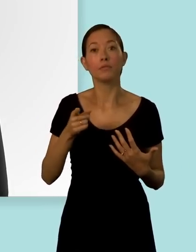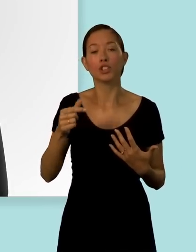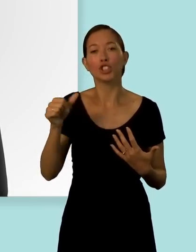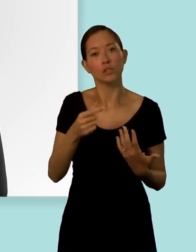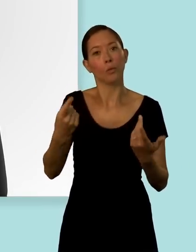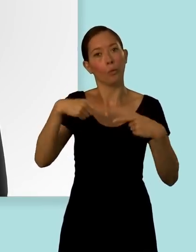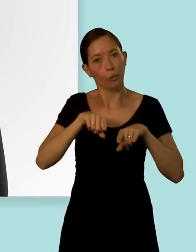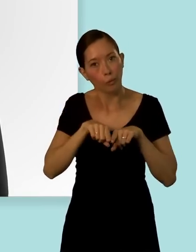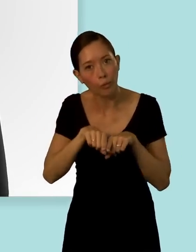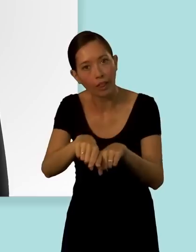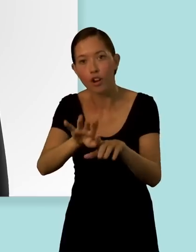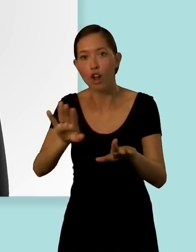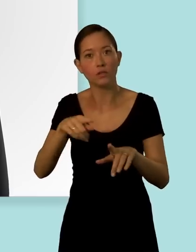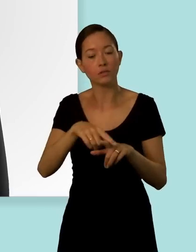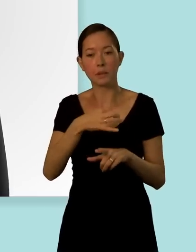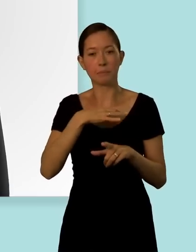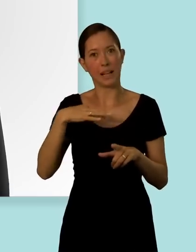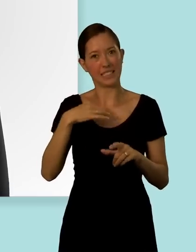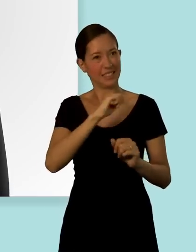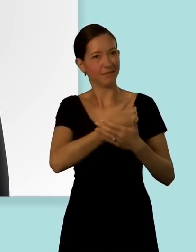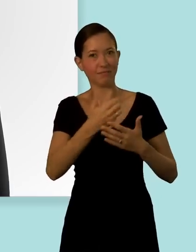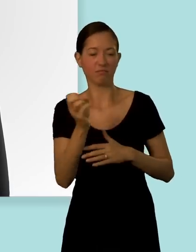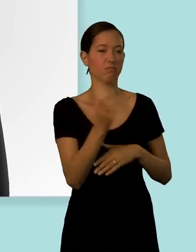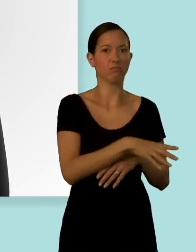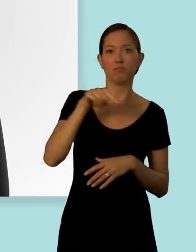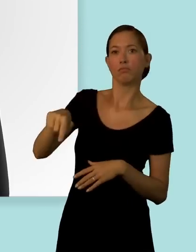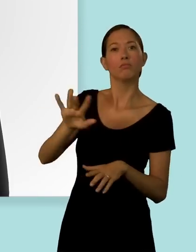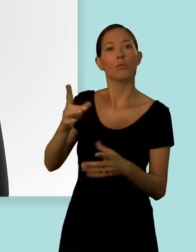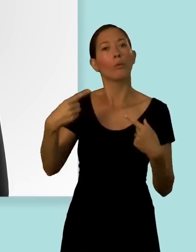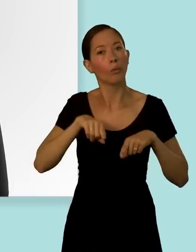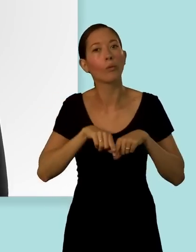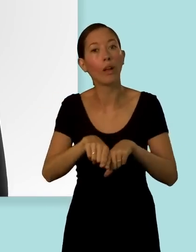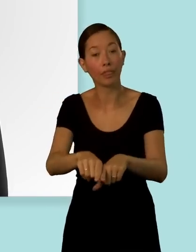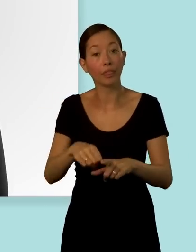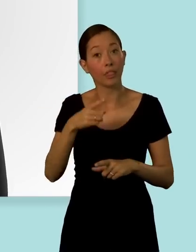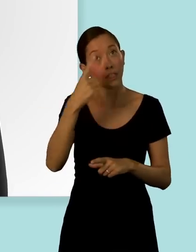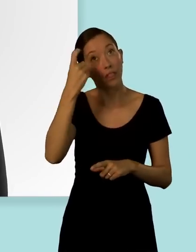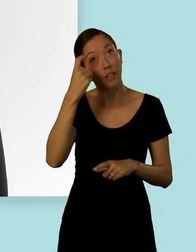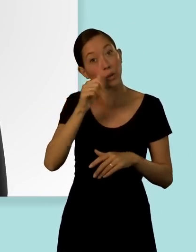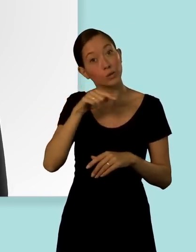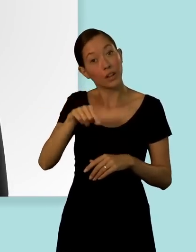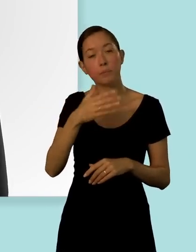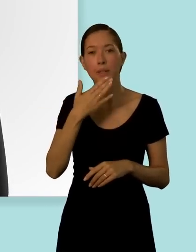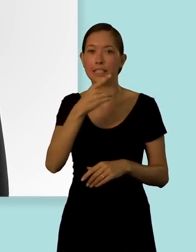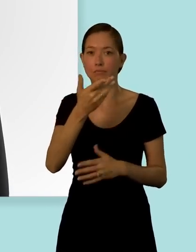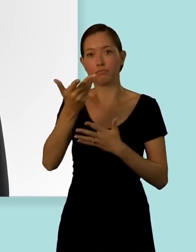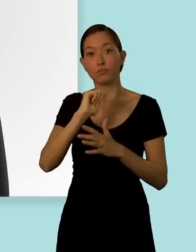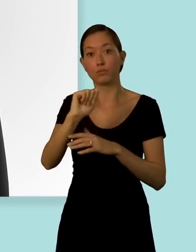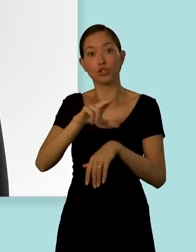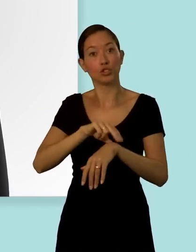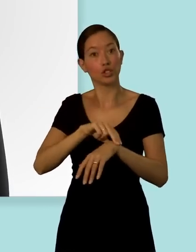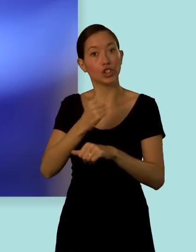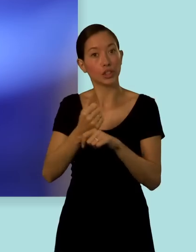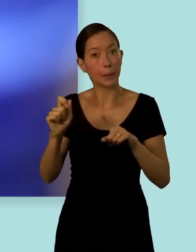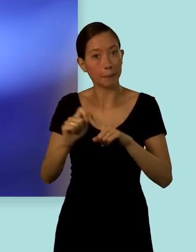used alongside and not instead of conventional medicines. Anyone thinking about trying these therapies should tell their